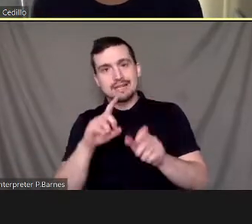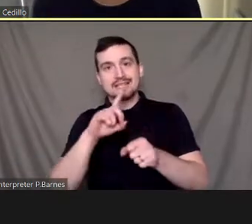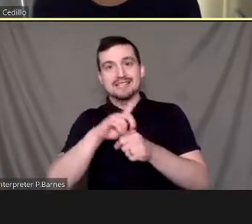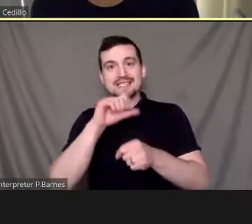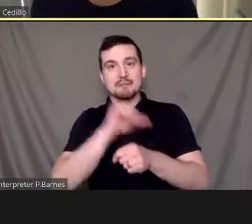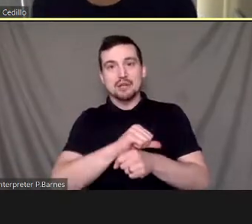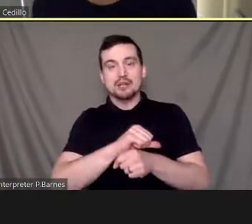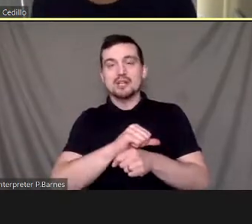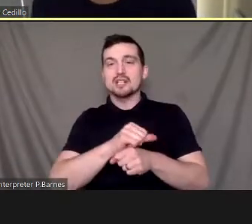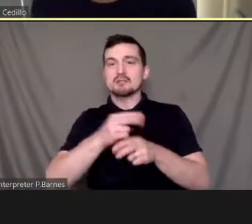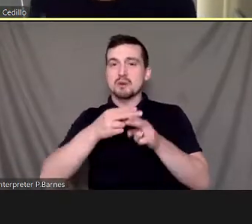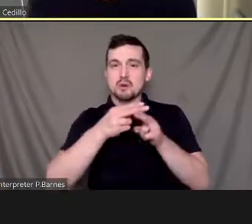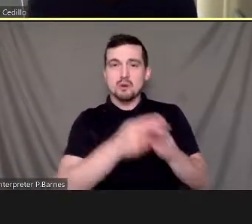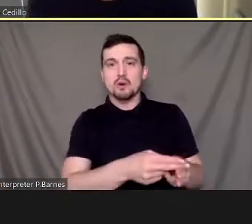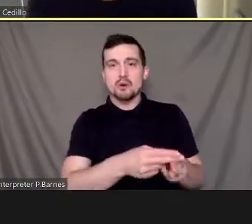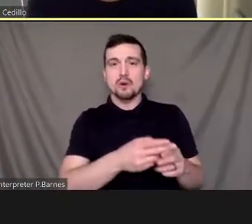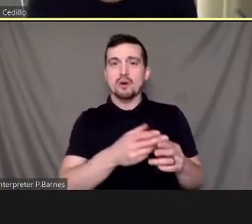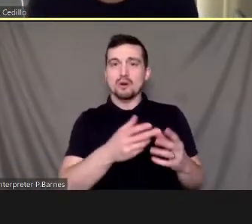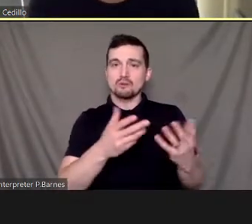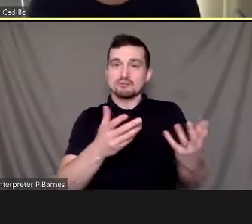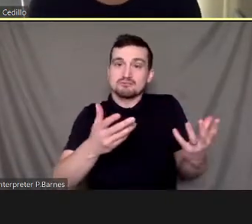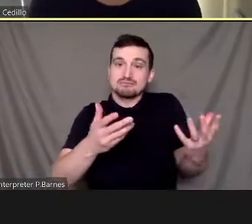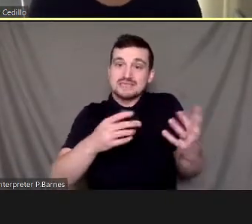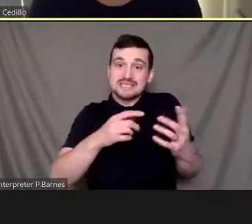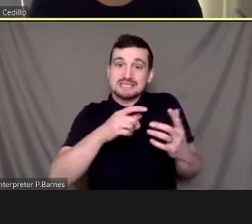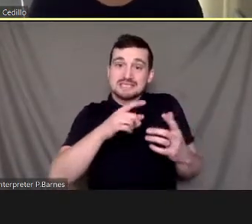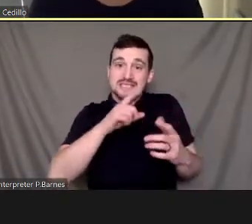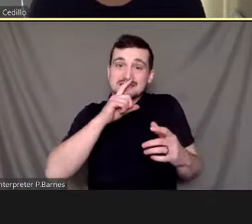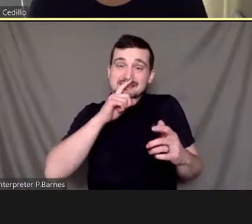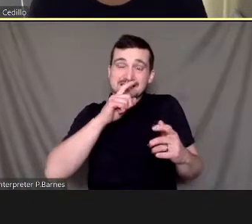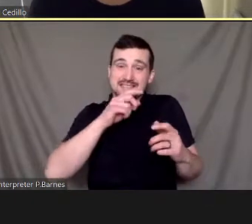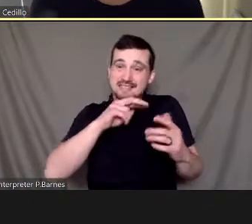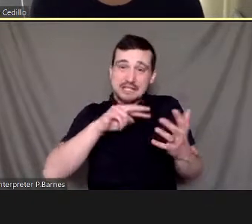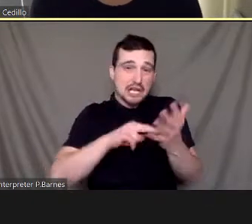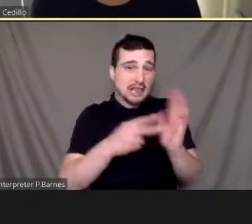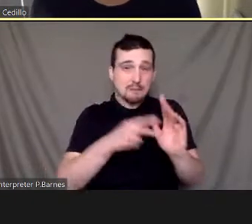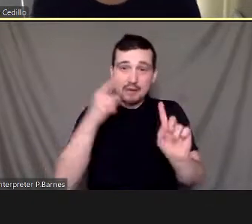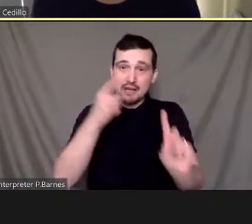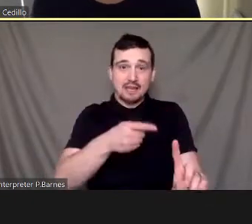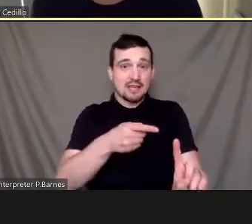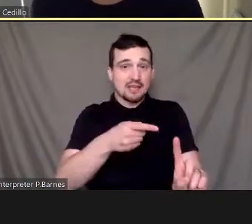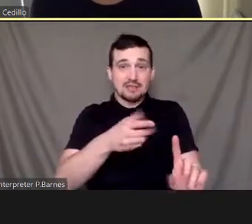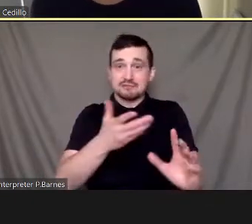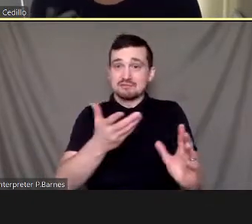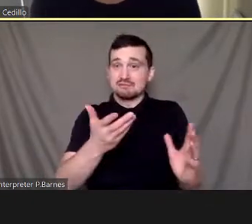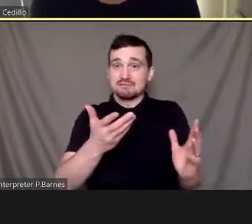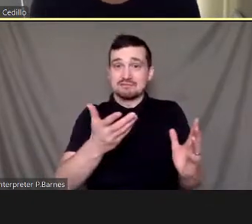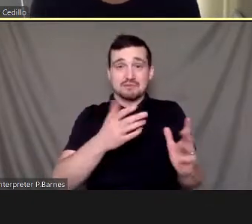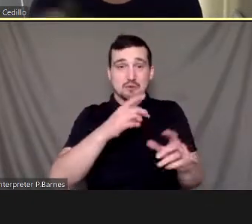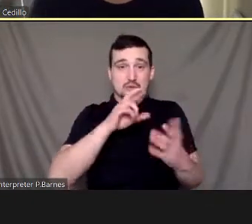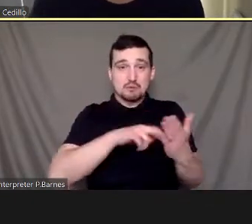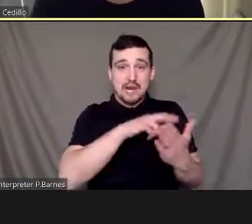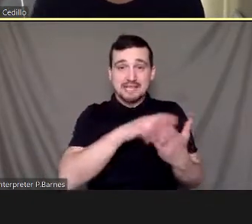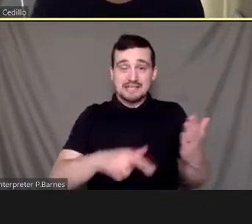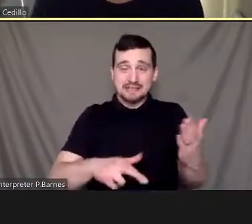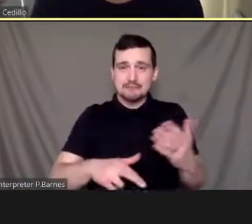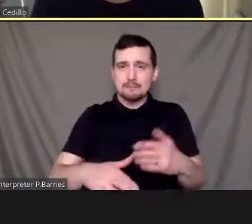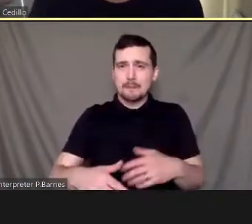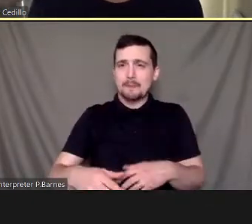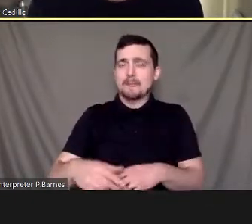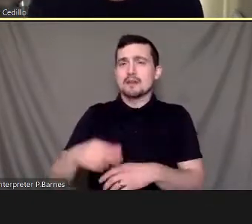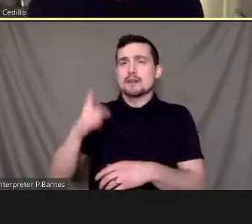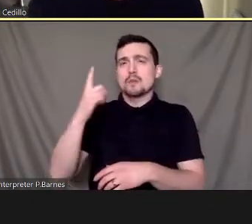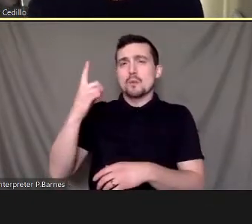as deliberately racist. So if we study the history of people like Blumenbach and Linnaeus, who attempted to